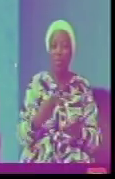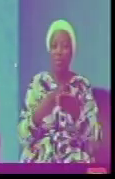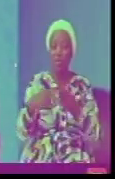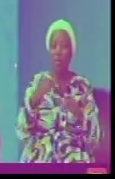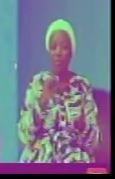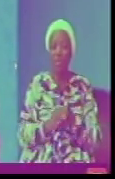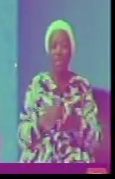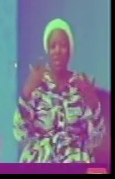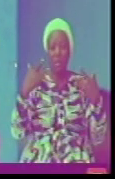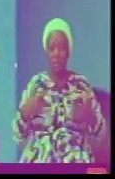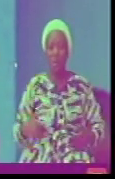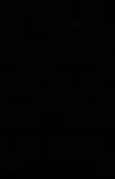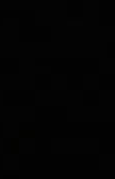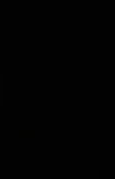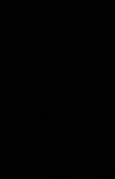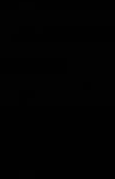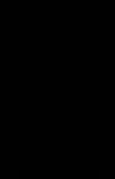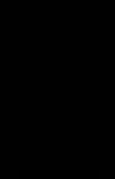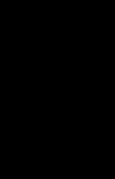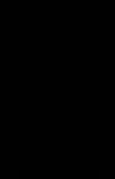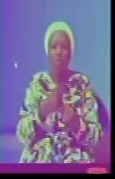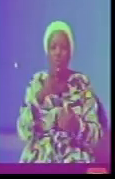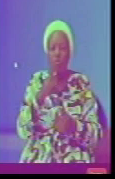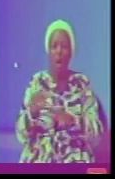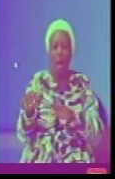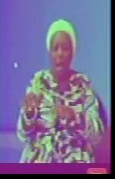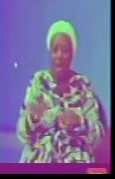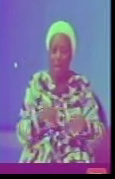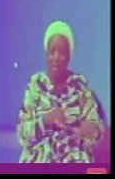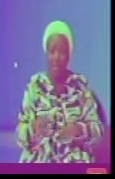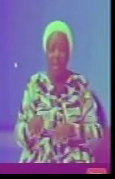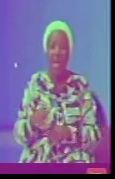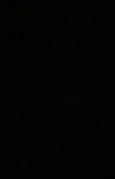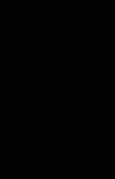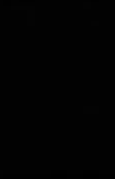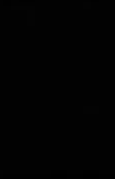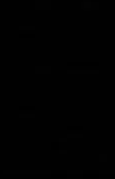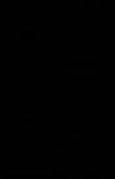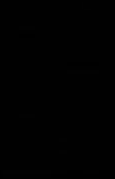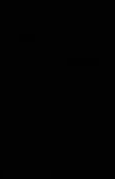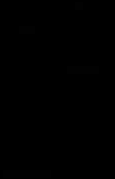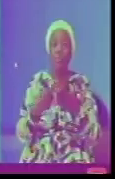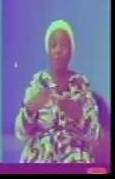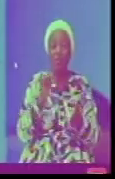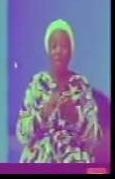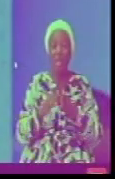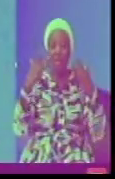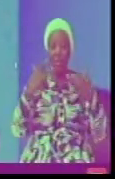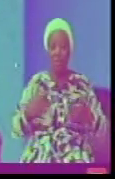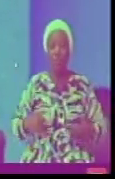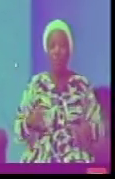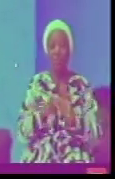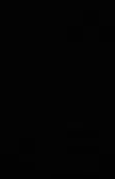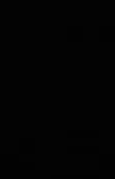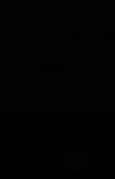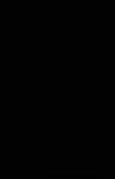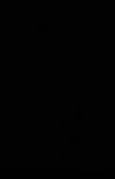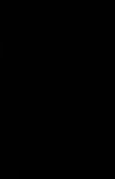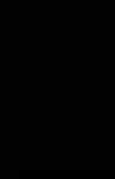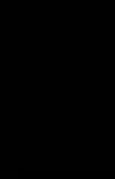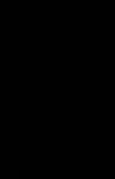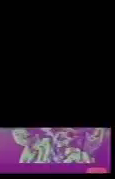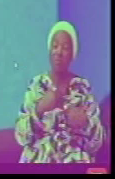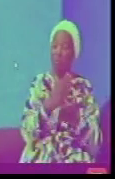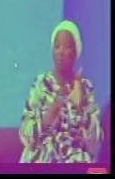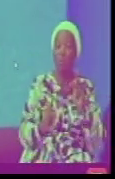of the discouragement, what you say as a result of the discouragement, how you act as a